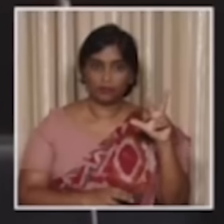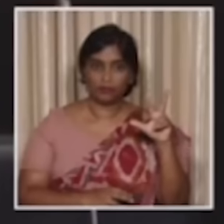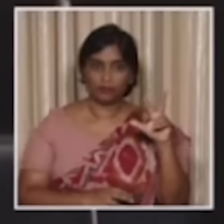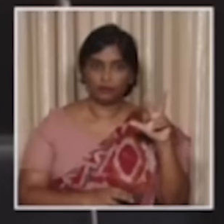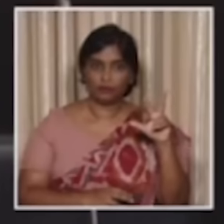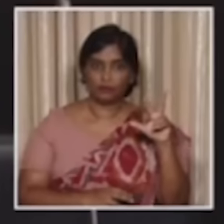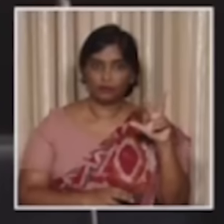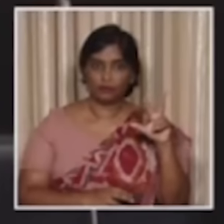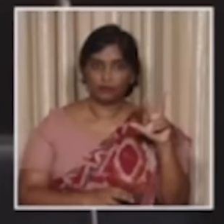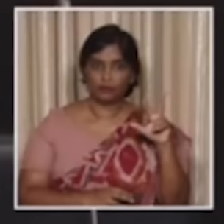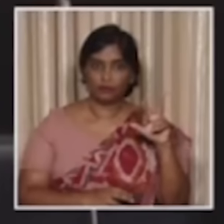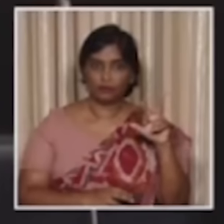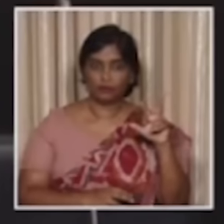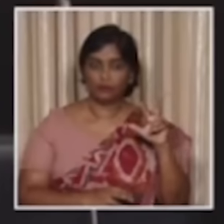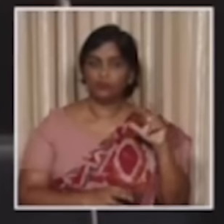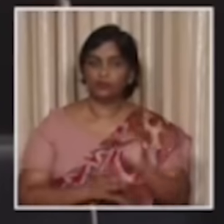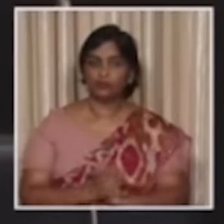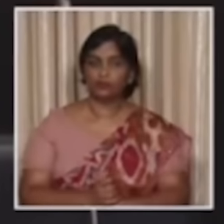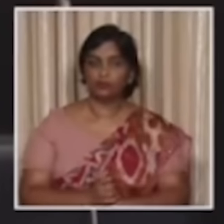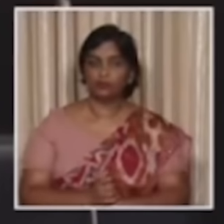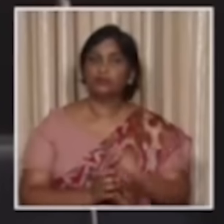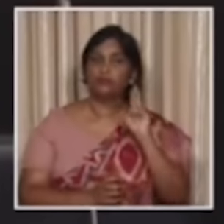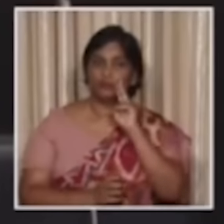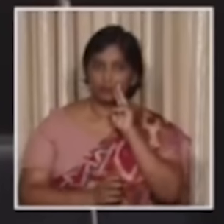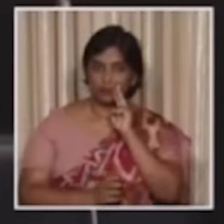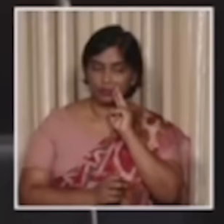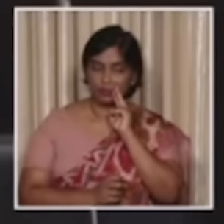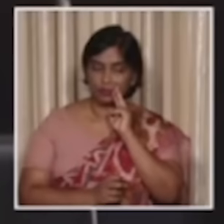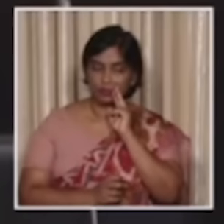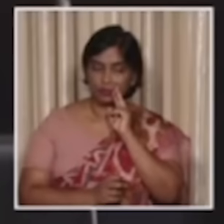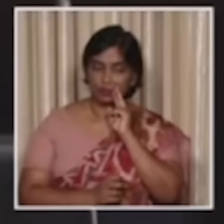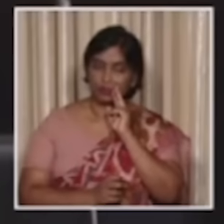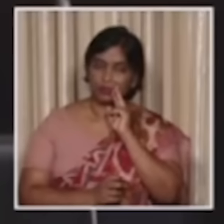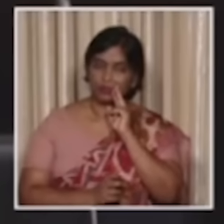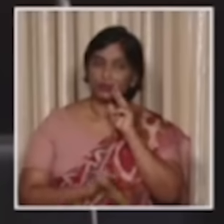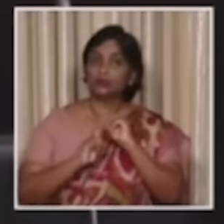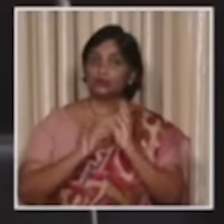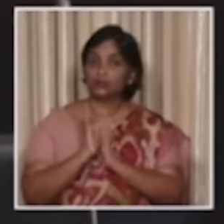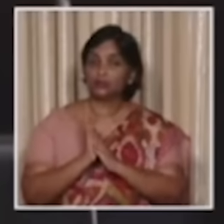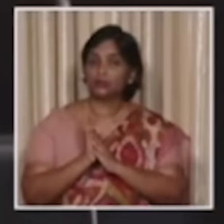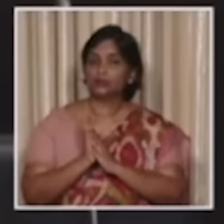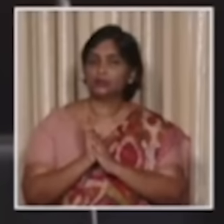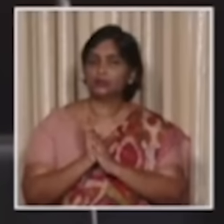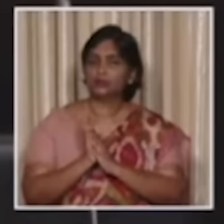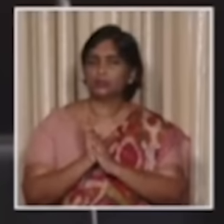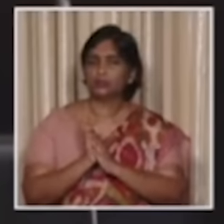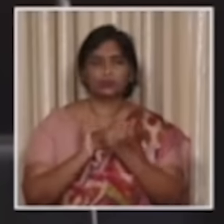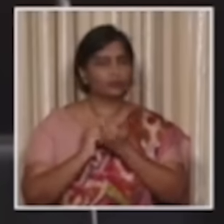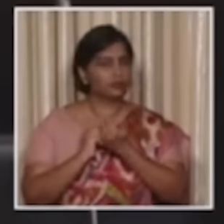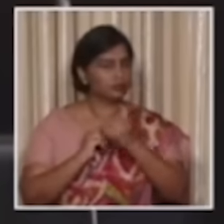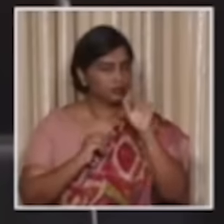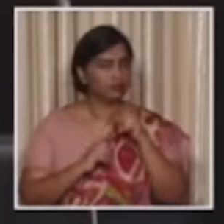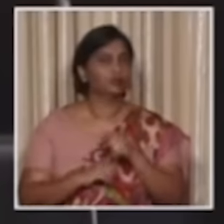sought to remove Honorable Ranil Wickremesinghe from the Prime Ministership, the following year's devastating Easter